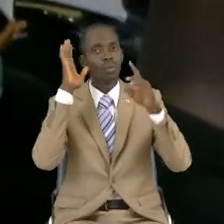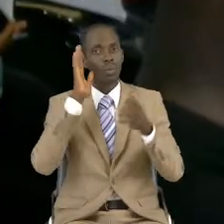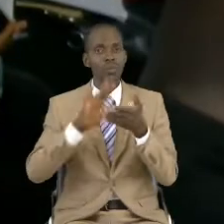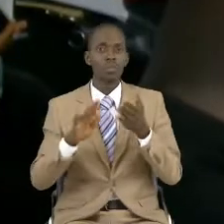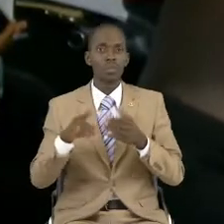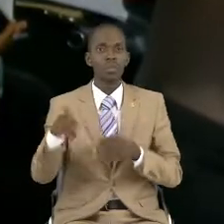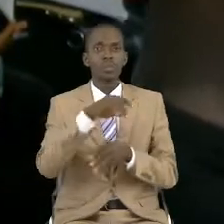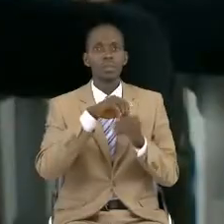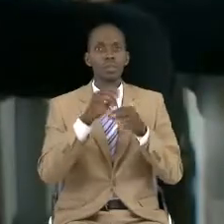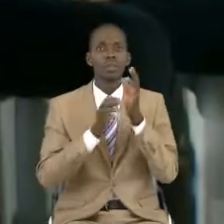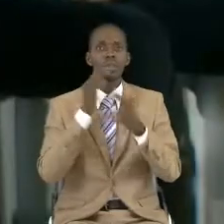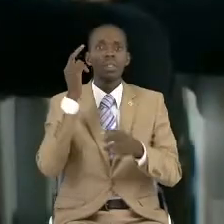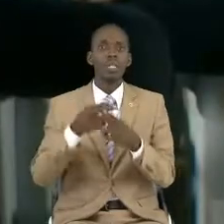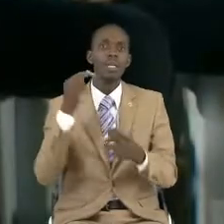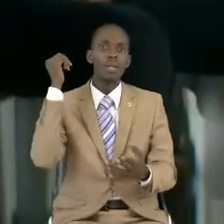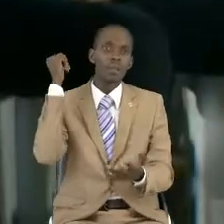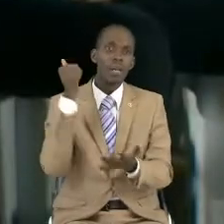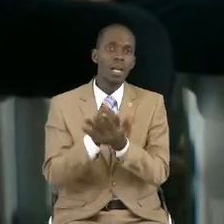amen